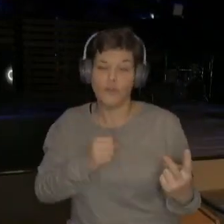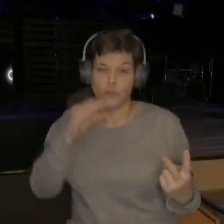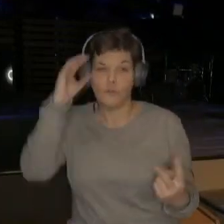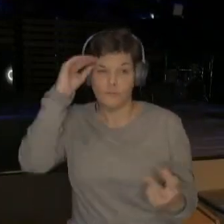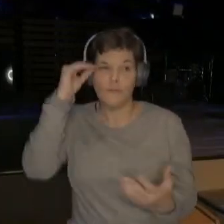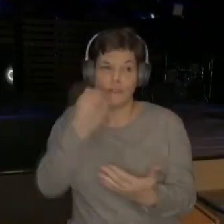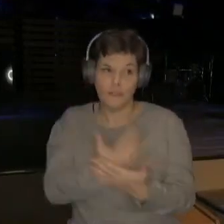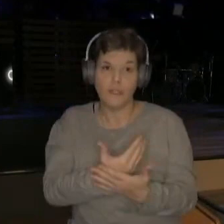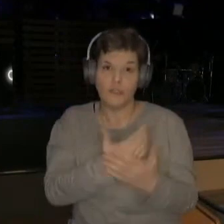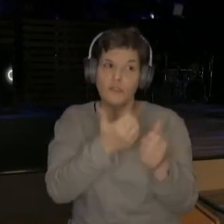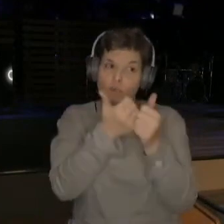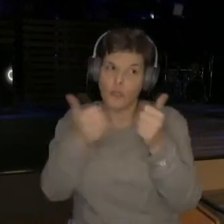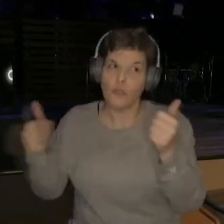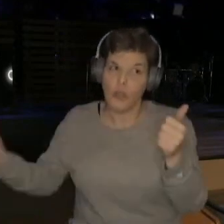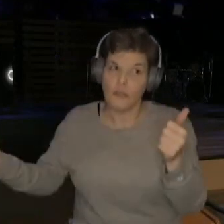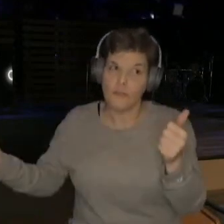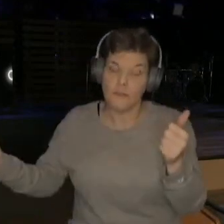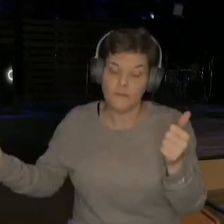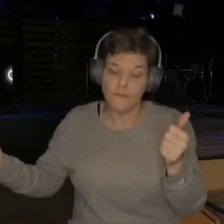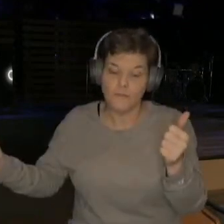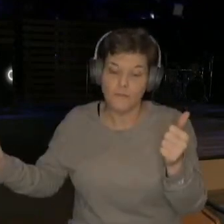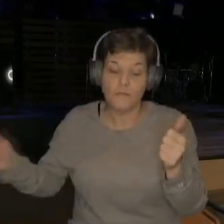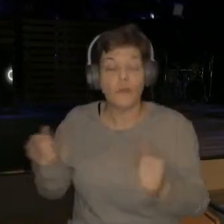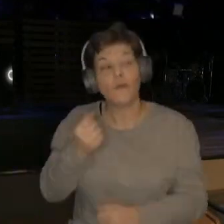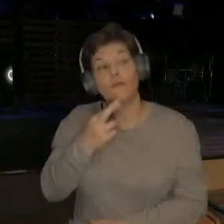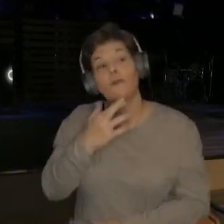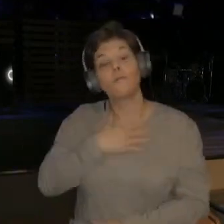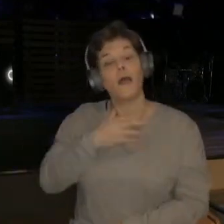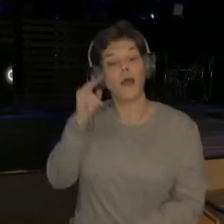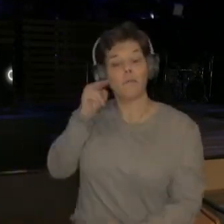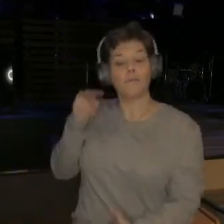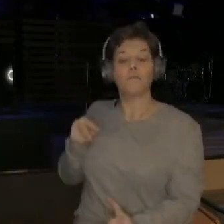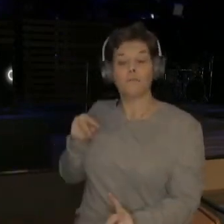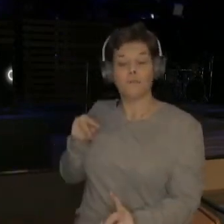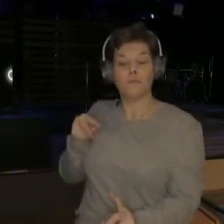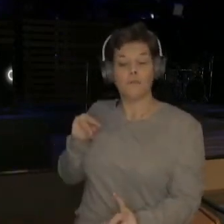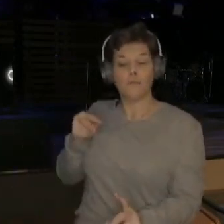Or how I would like to call it, the parable of the generous father.